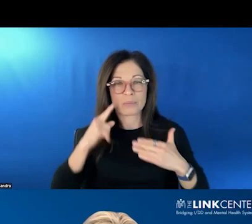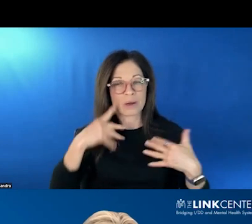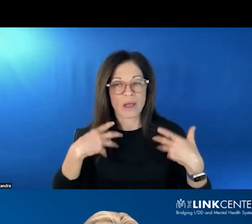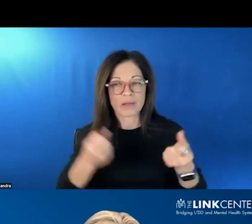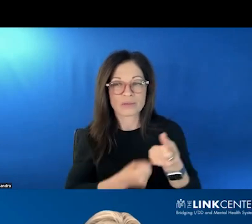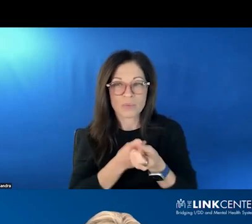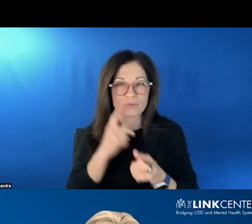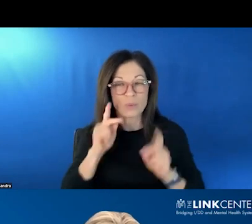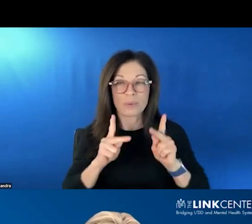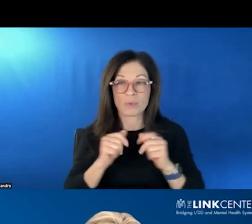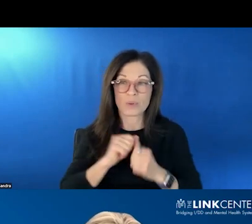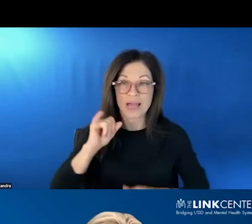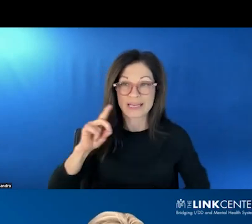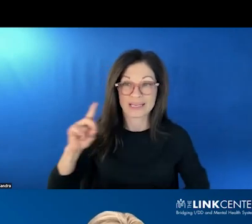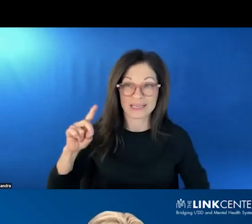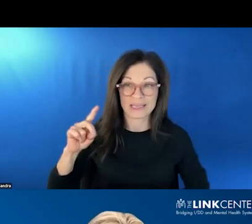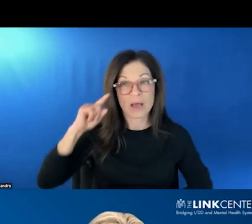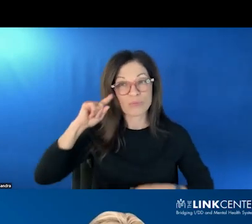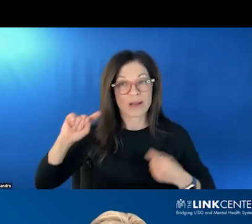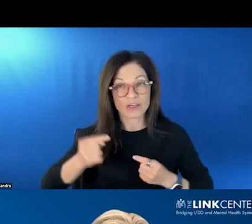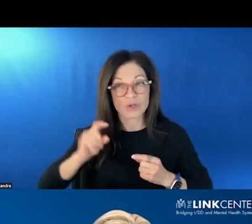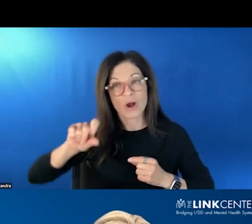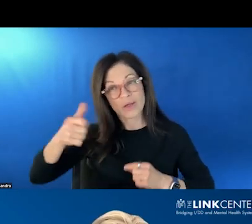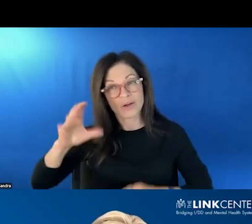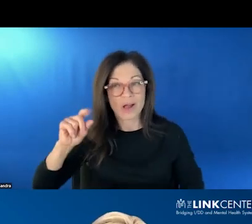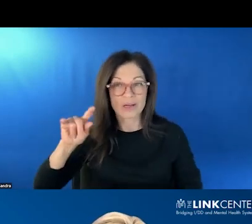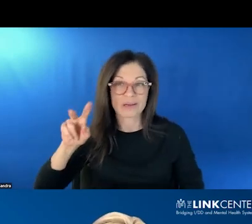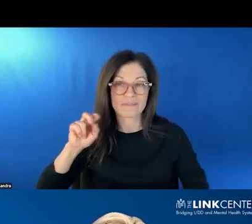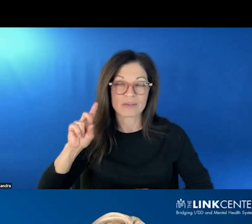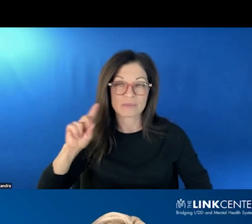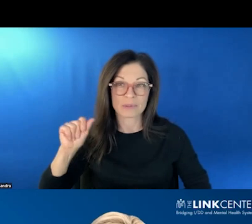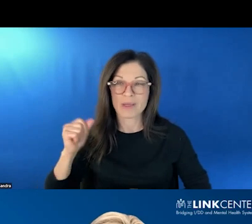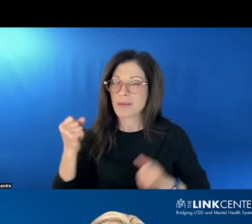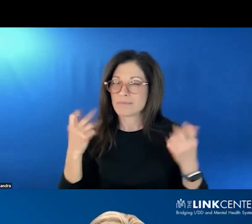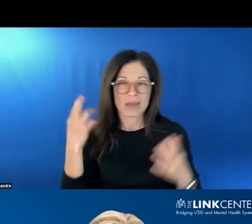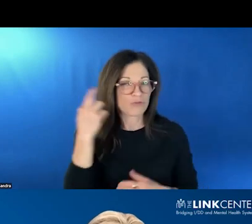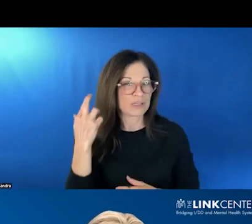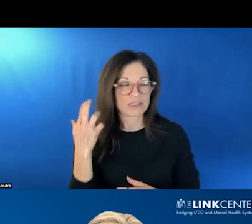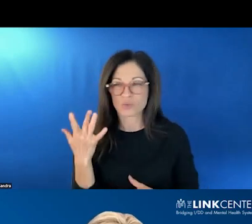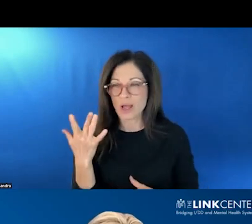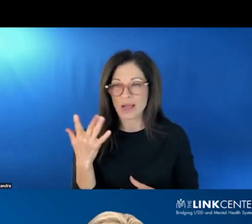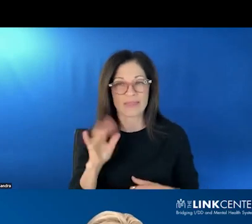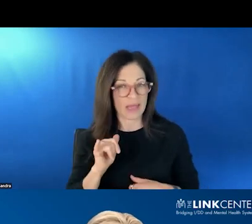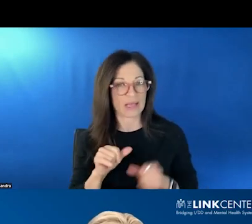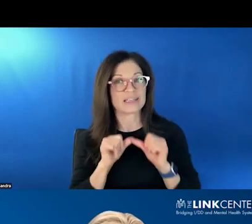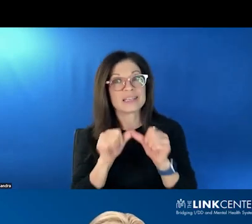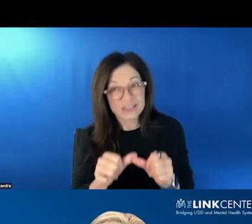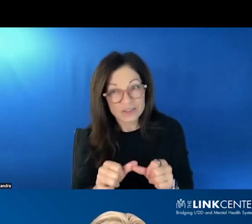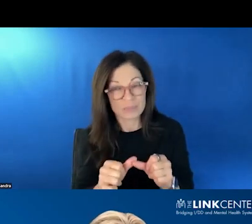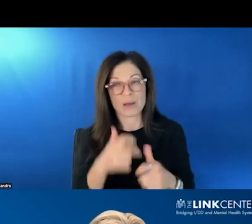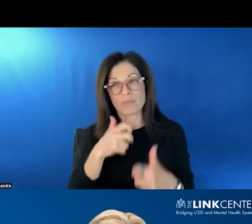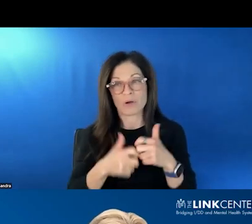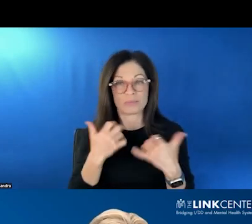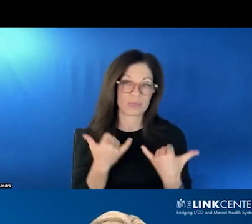with IDD, brain injury, or other cognitive disabilities. And there are many reasons and contributing factors to why that continues to be the case